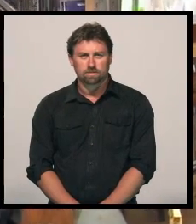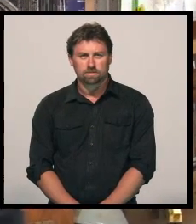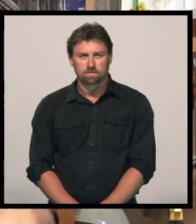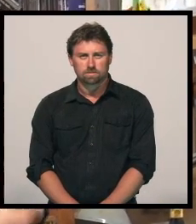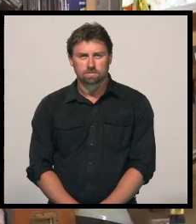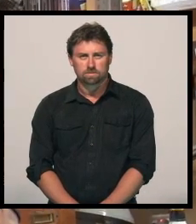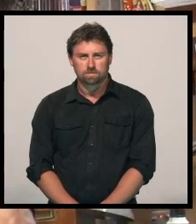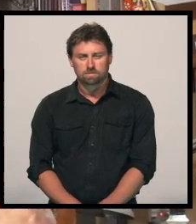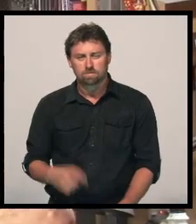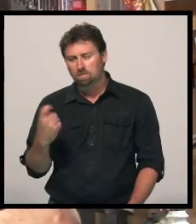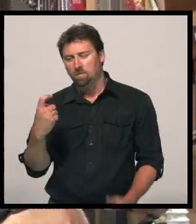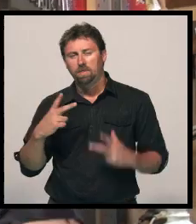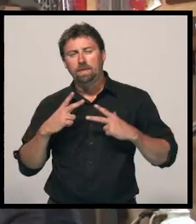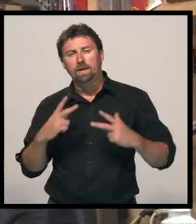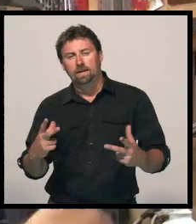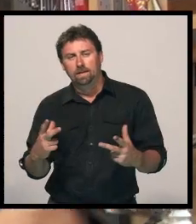Say one more for luck.